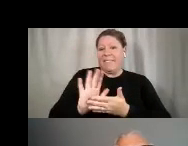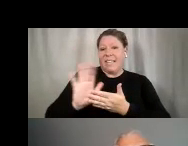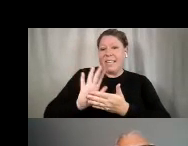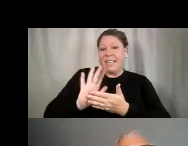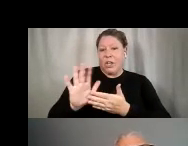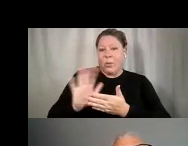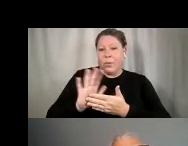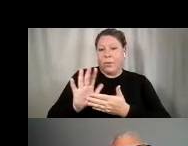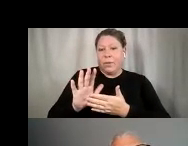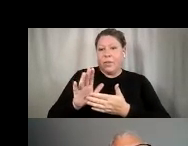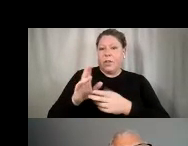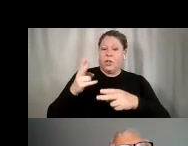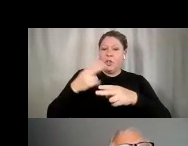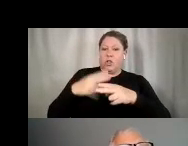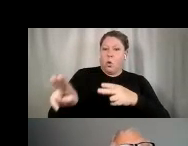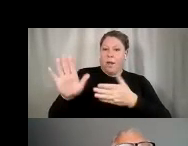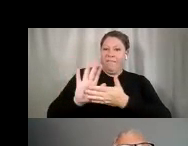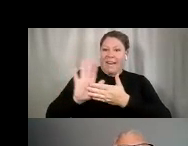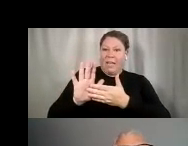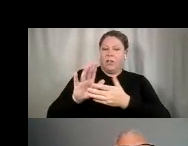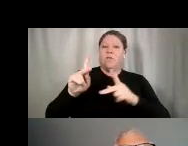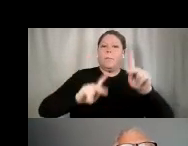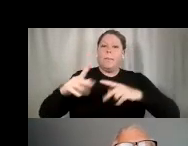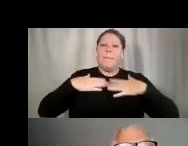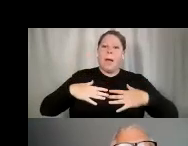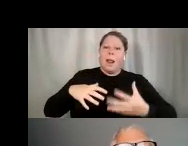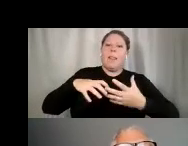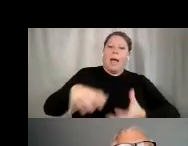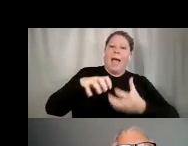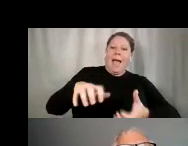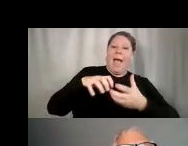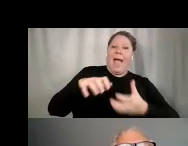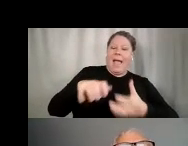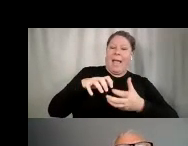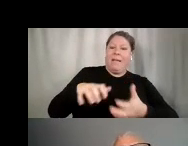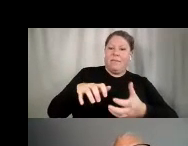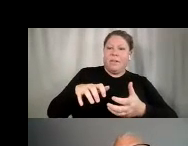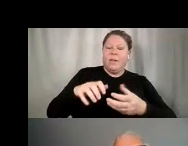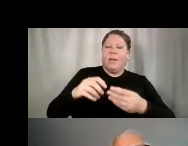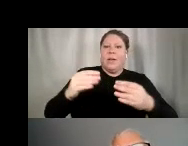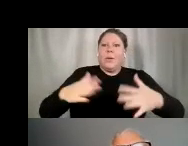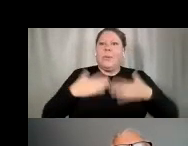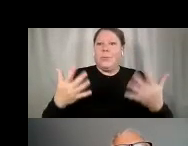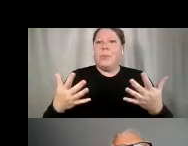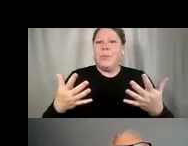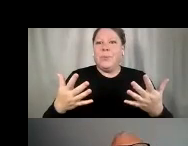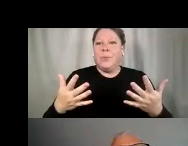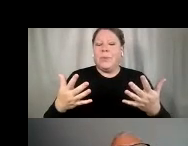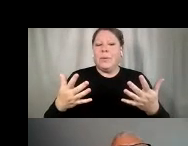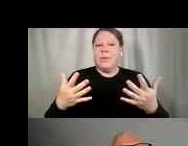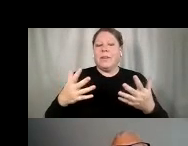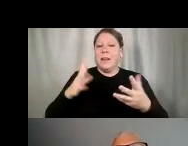taking a short video to get people laughing and bringing in humor is a good way of getting people to